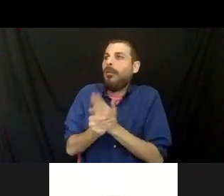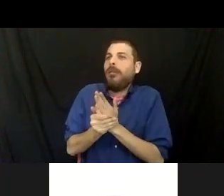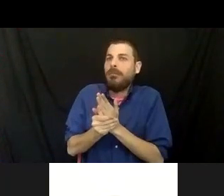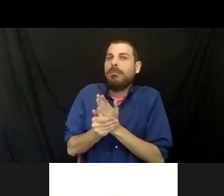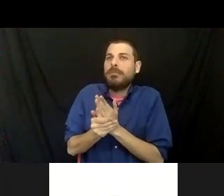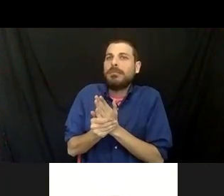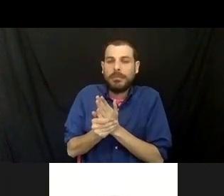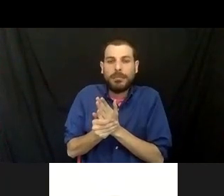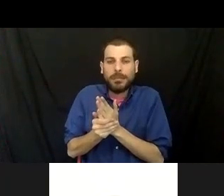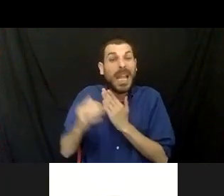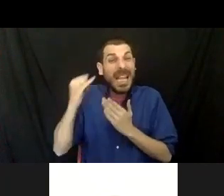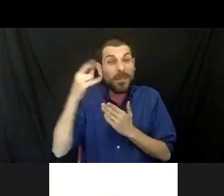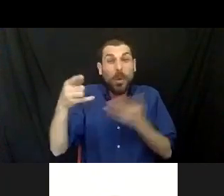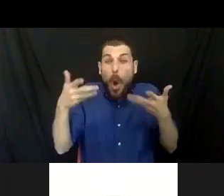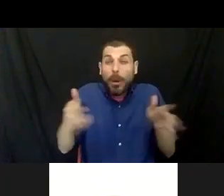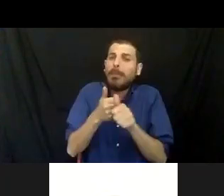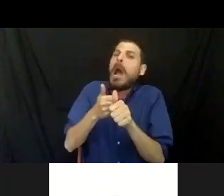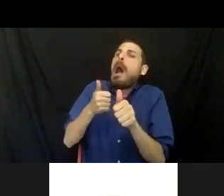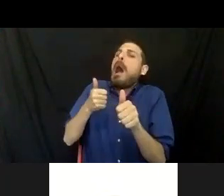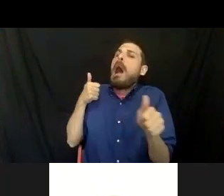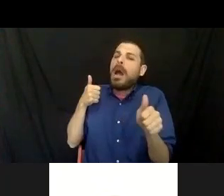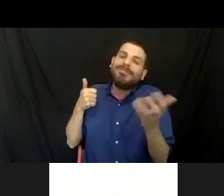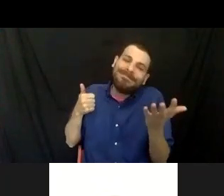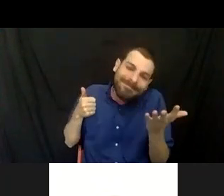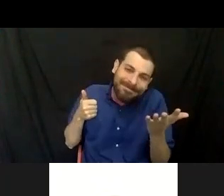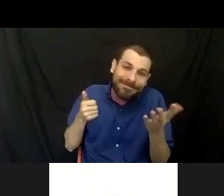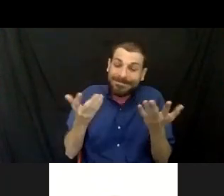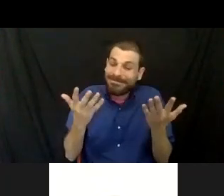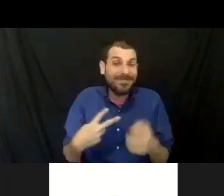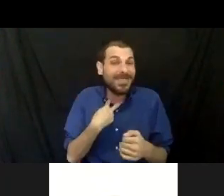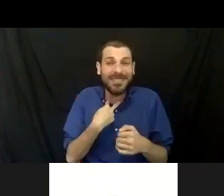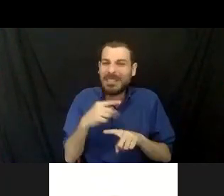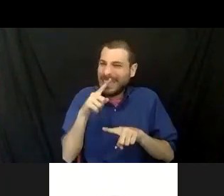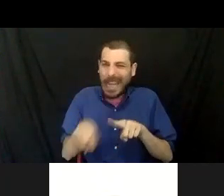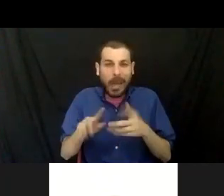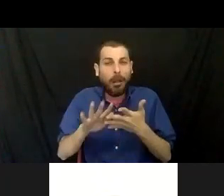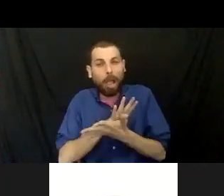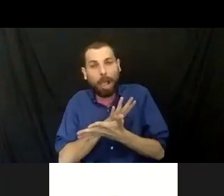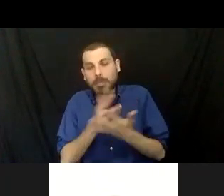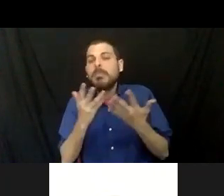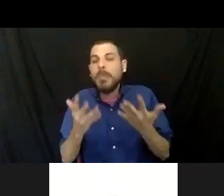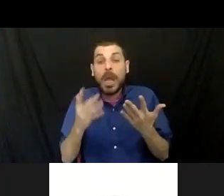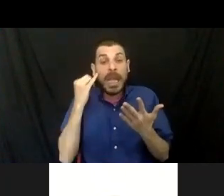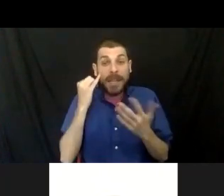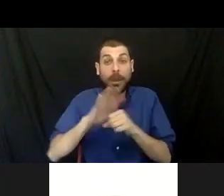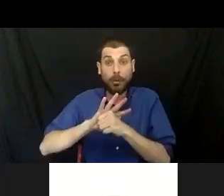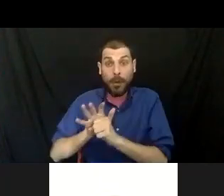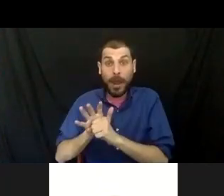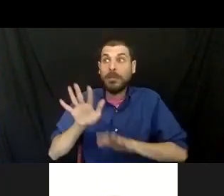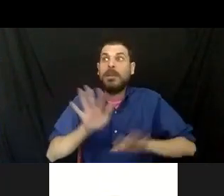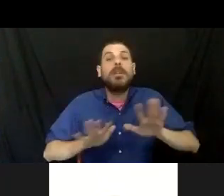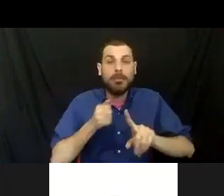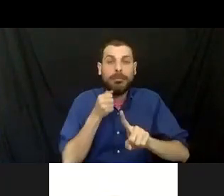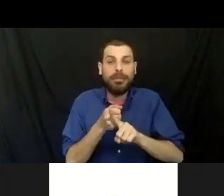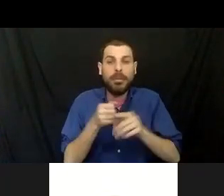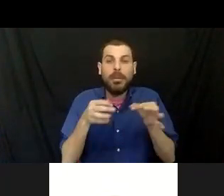I also briefly want to talk about some general resources, and I will